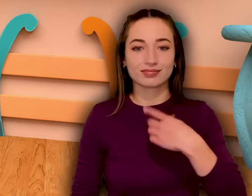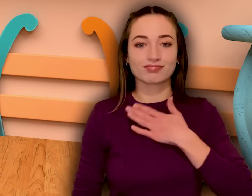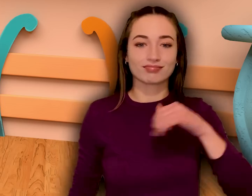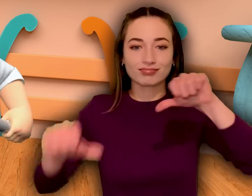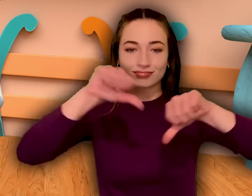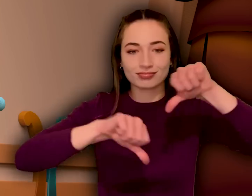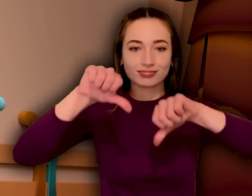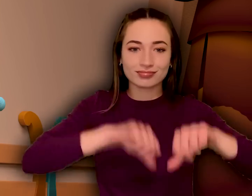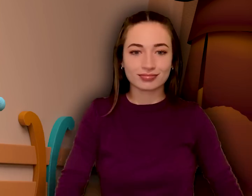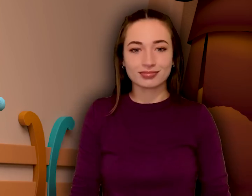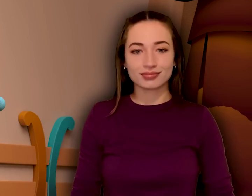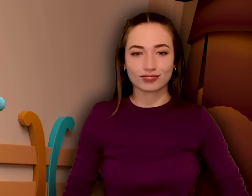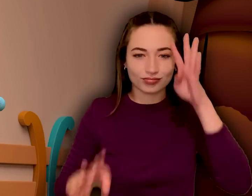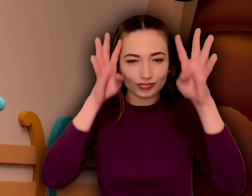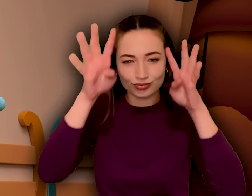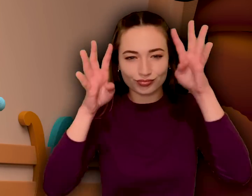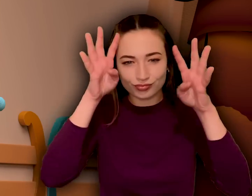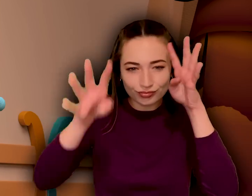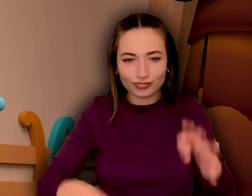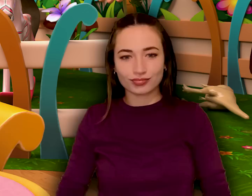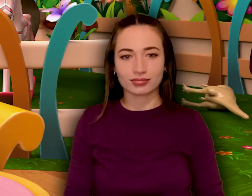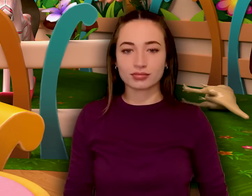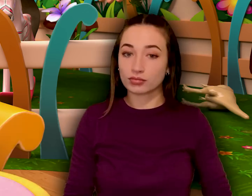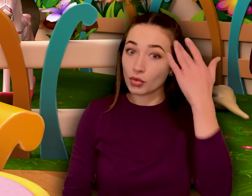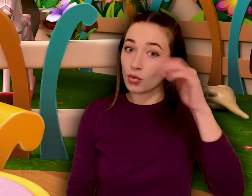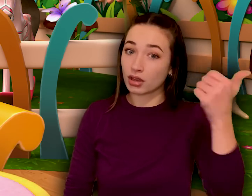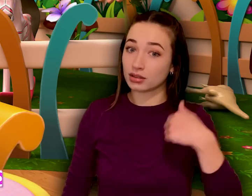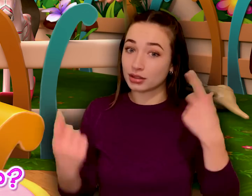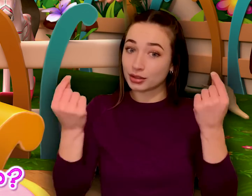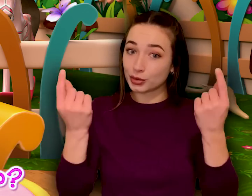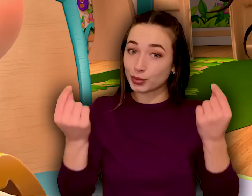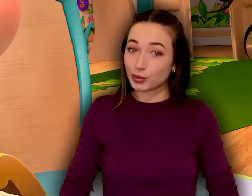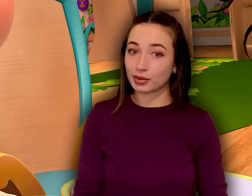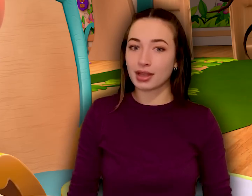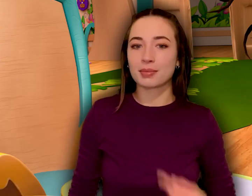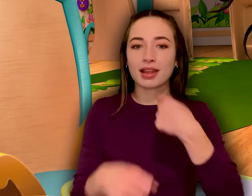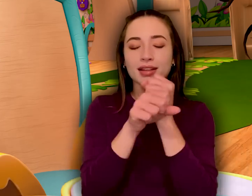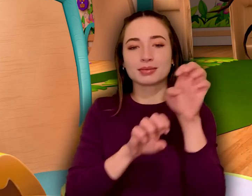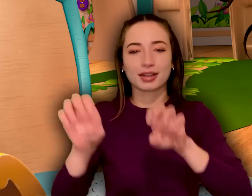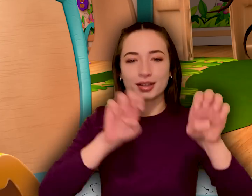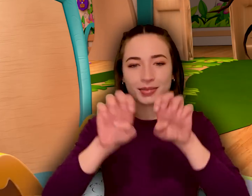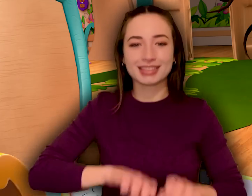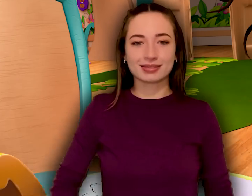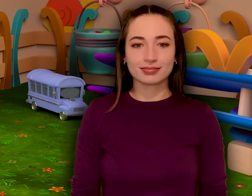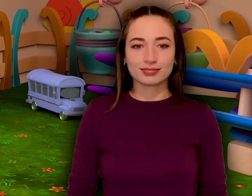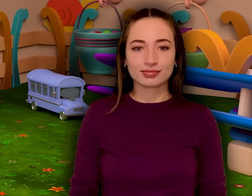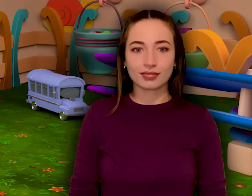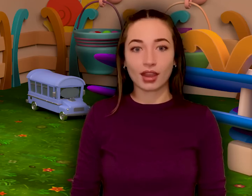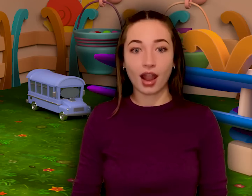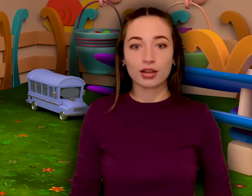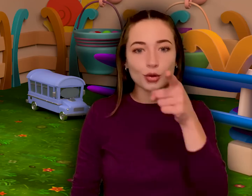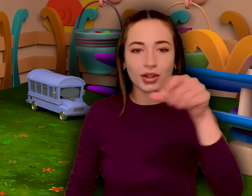I have my own lab I can create new things and do you know what else I do I make